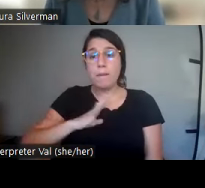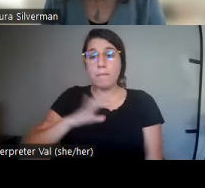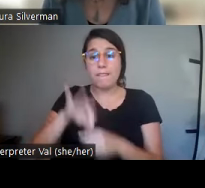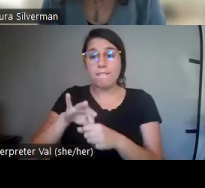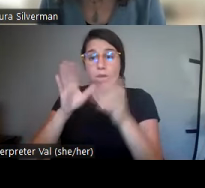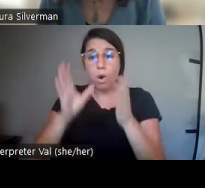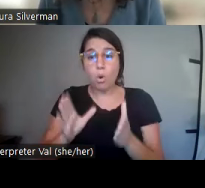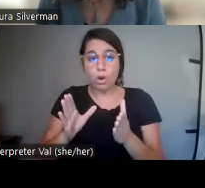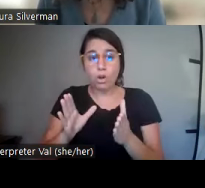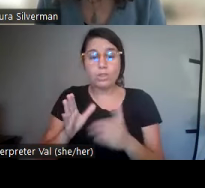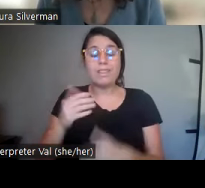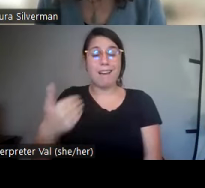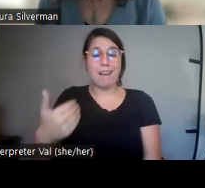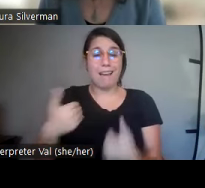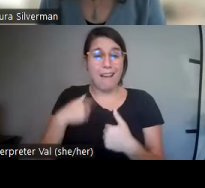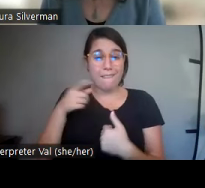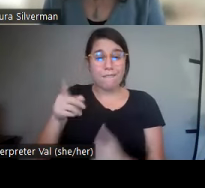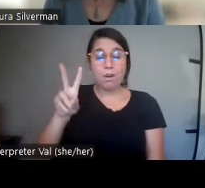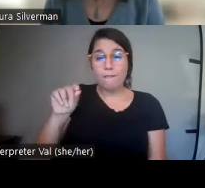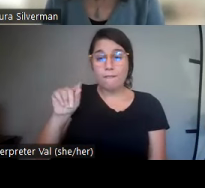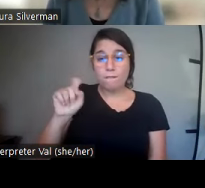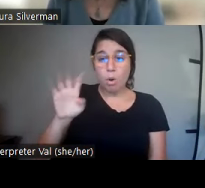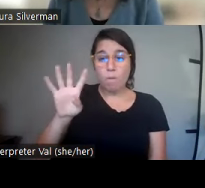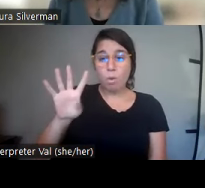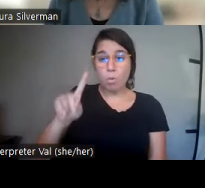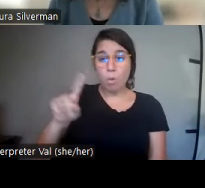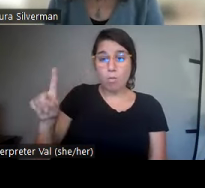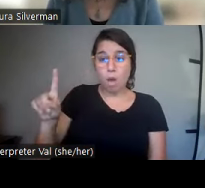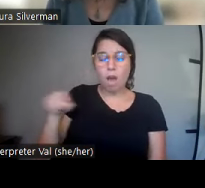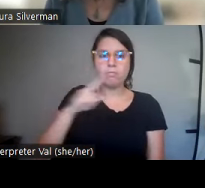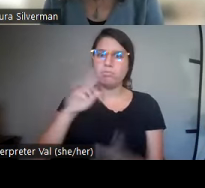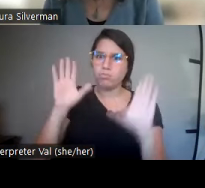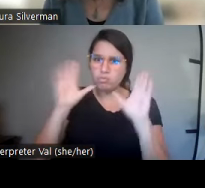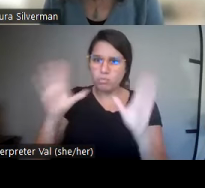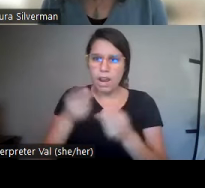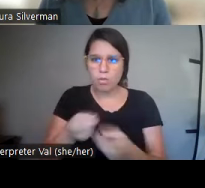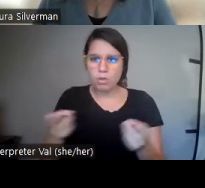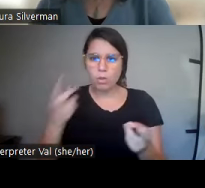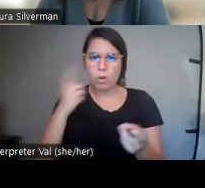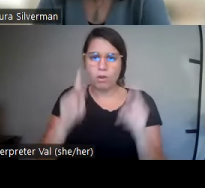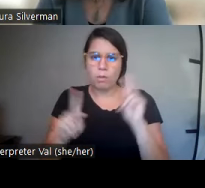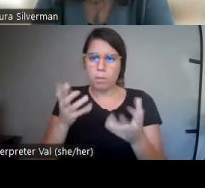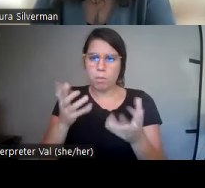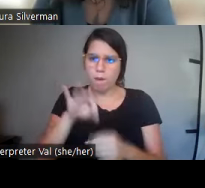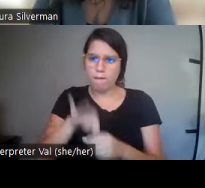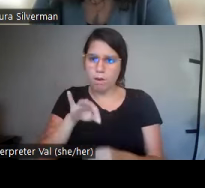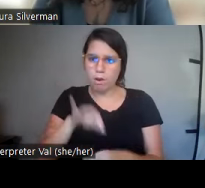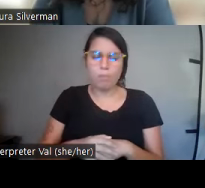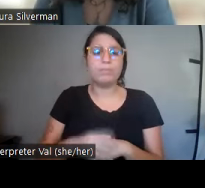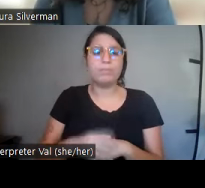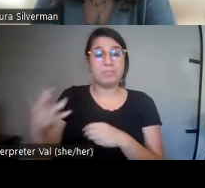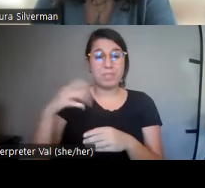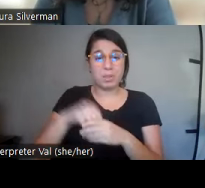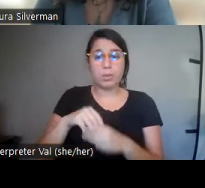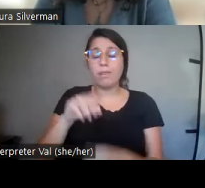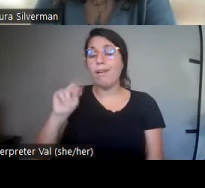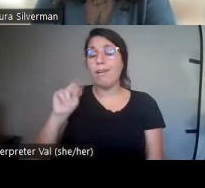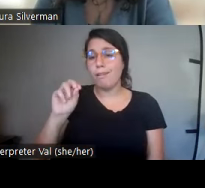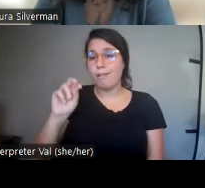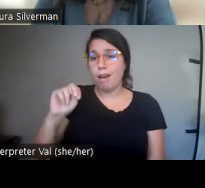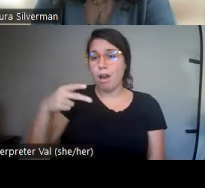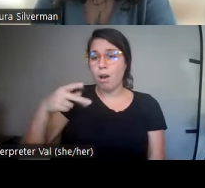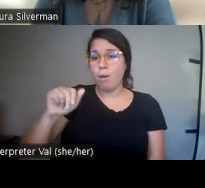Vote 411. It's really a great resource for anyone who wants to vote. It includes nonpartisan